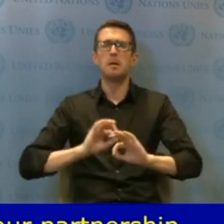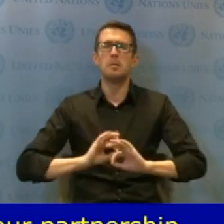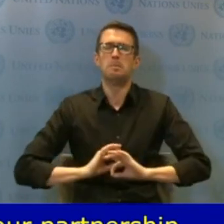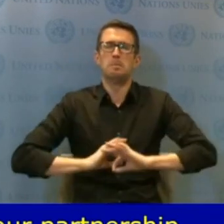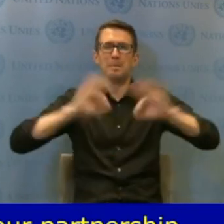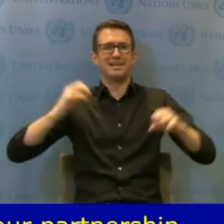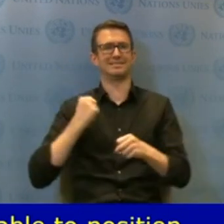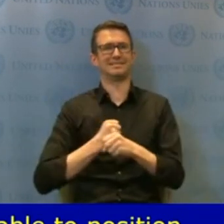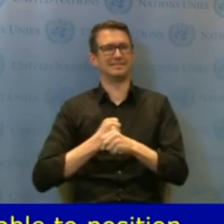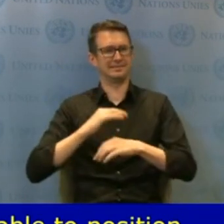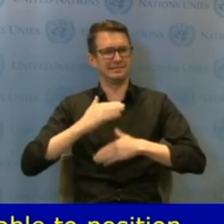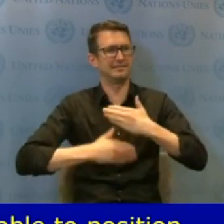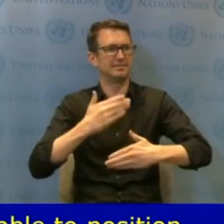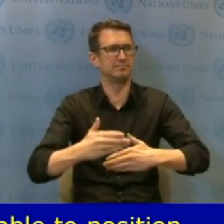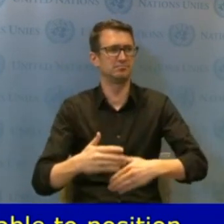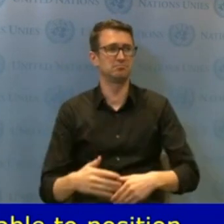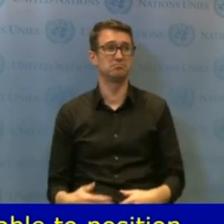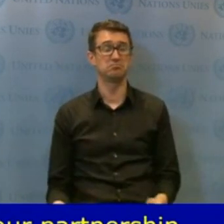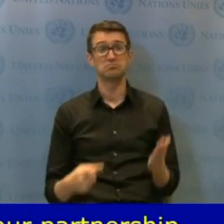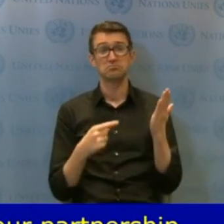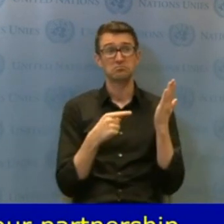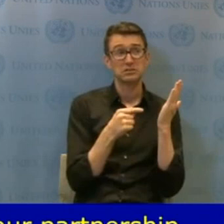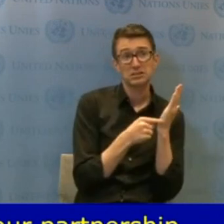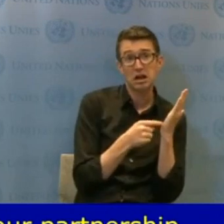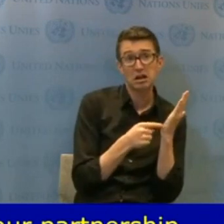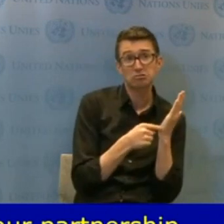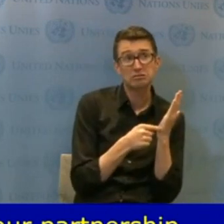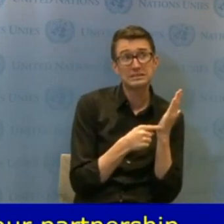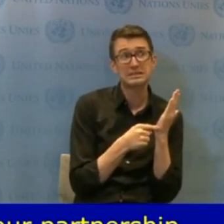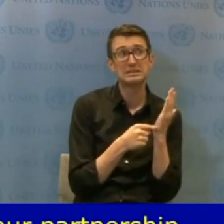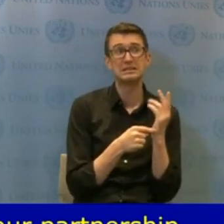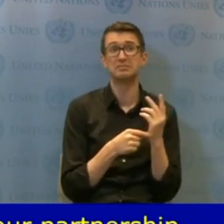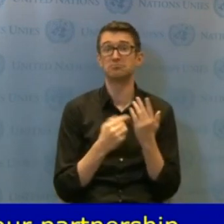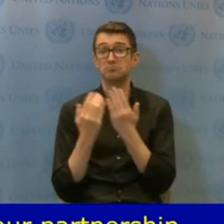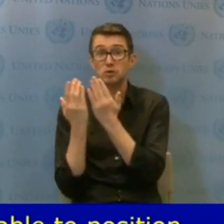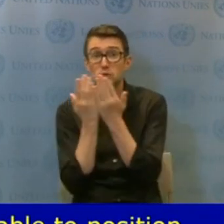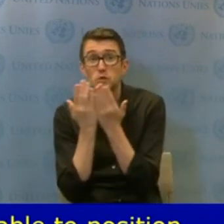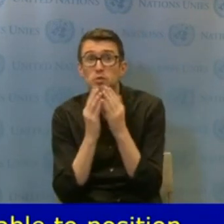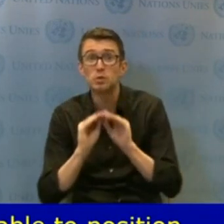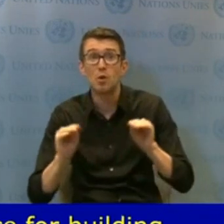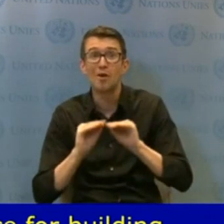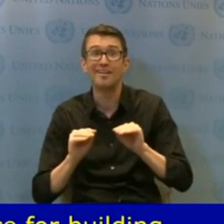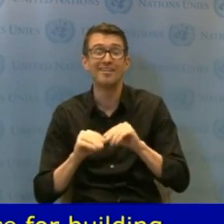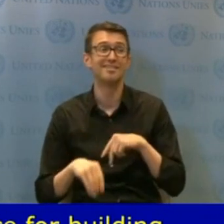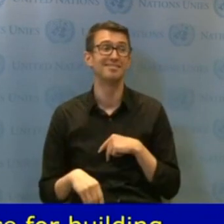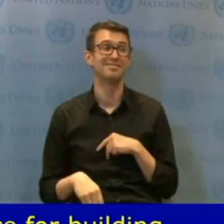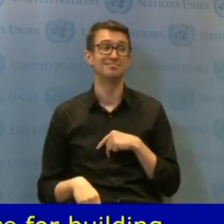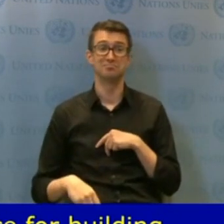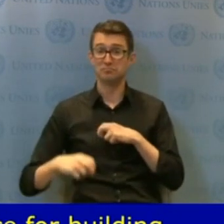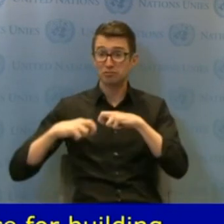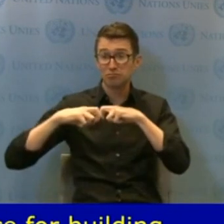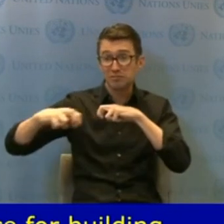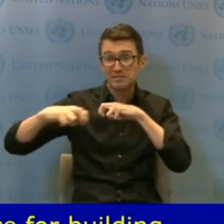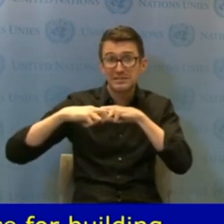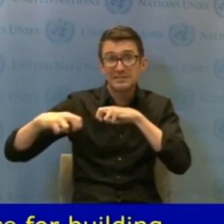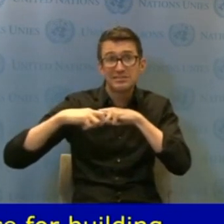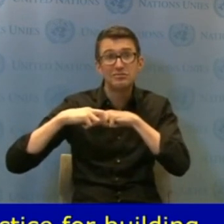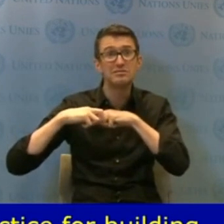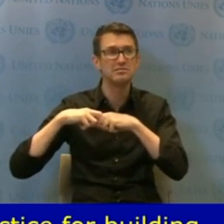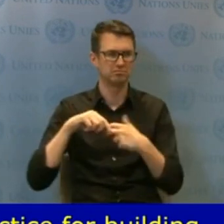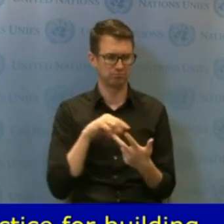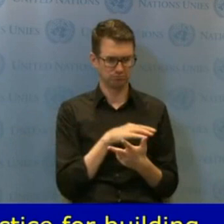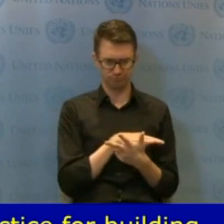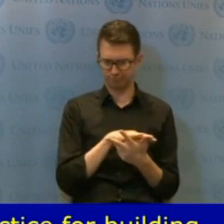practice for building transportation systems. And I think we're on our way there. The New Urban